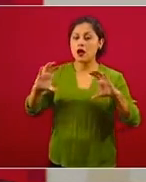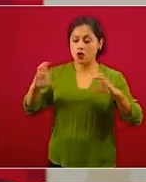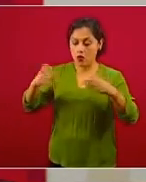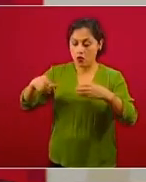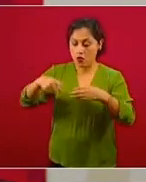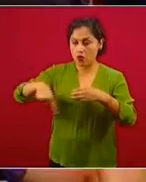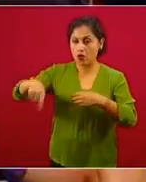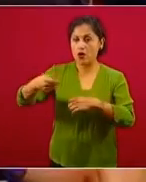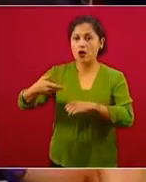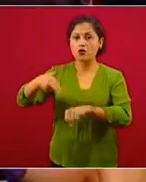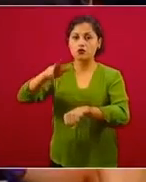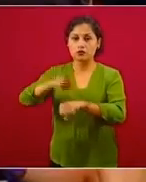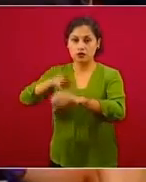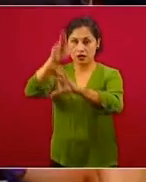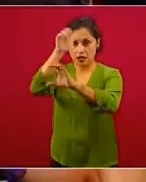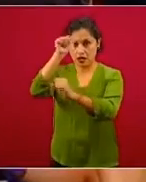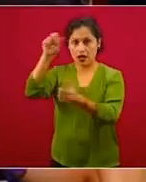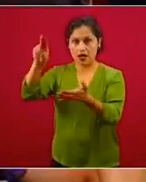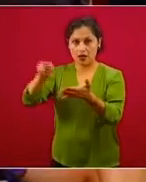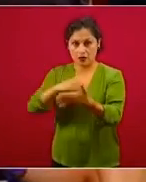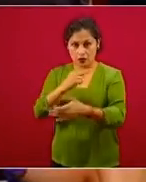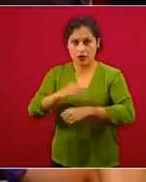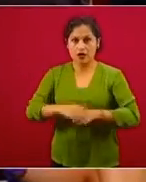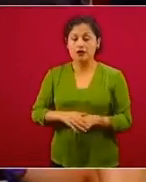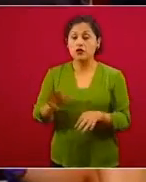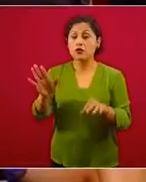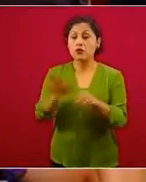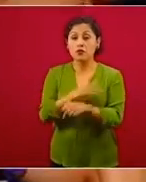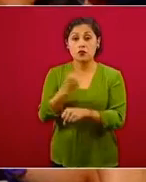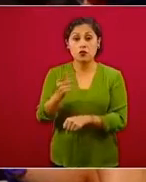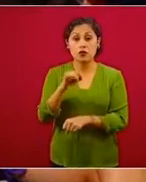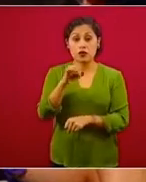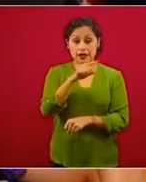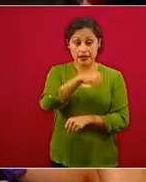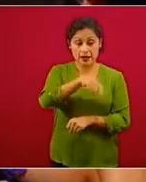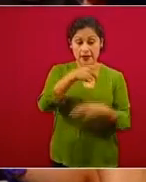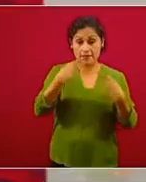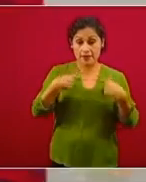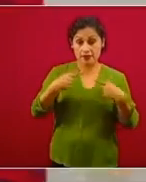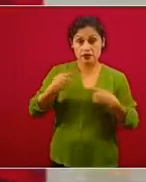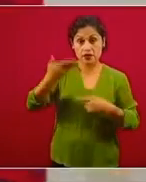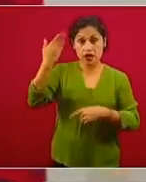facilities completely free of cost, because